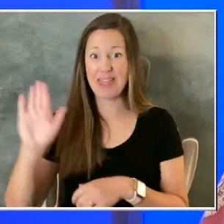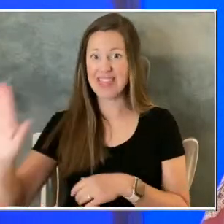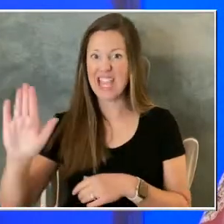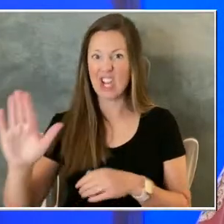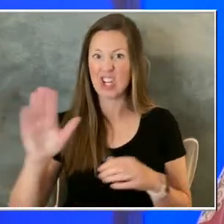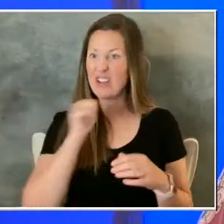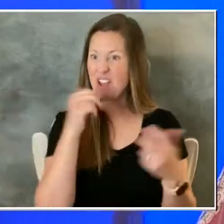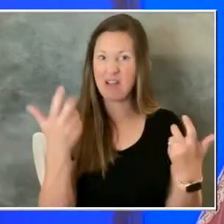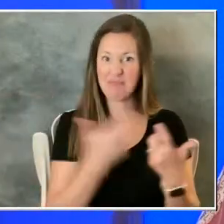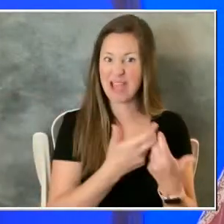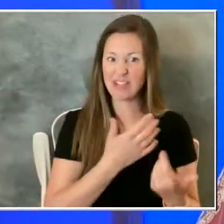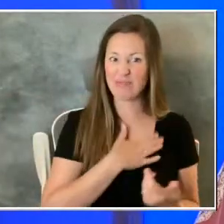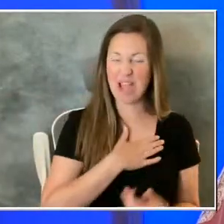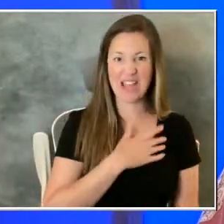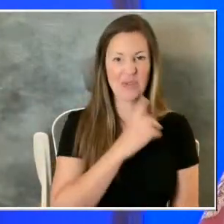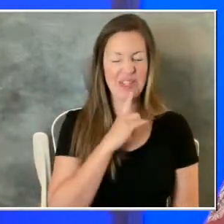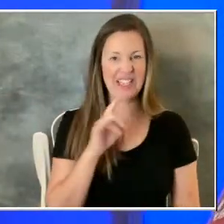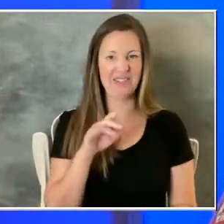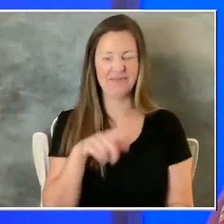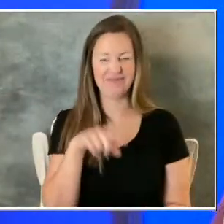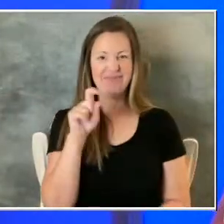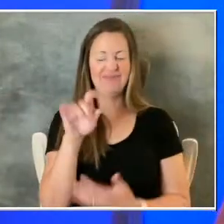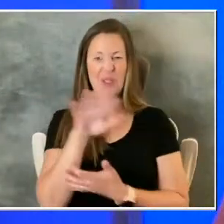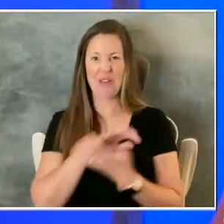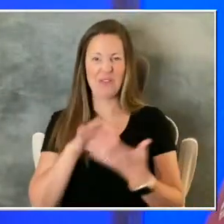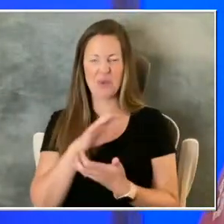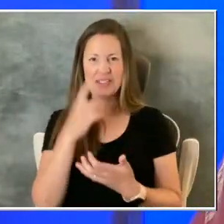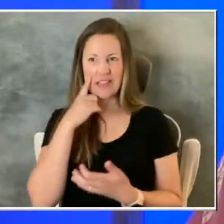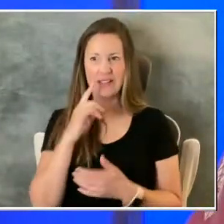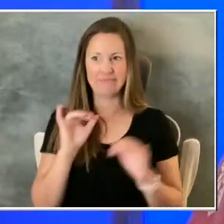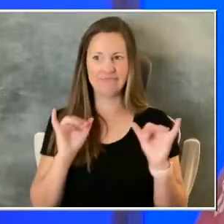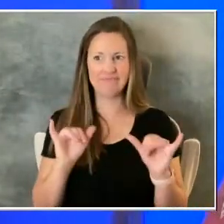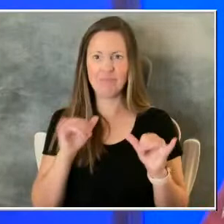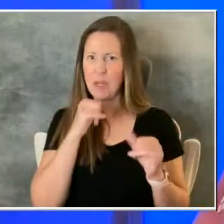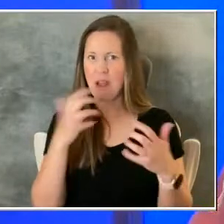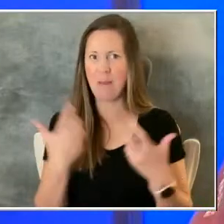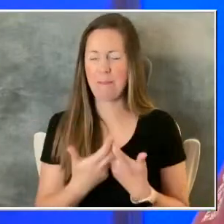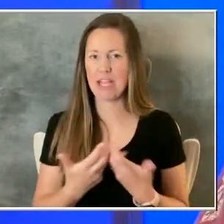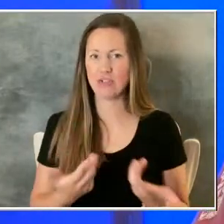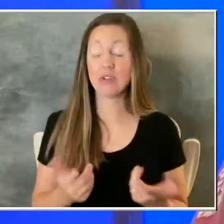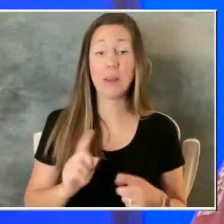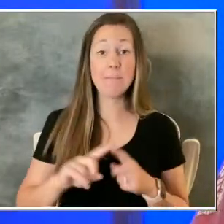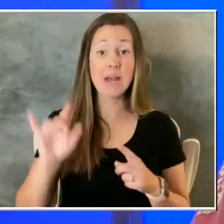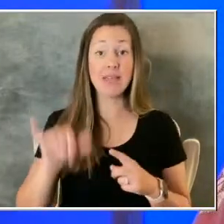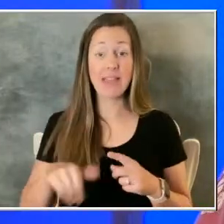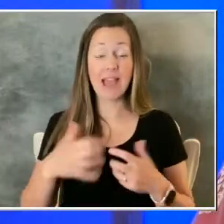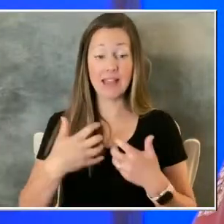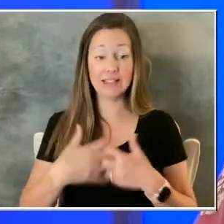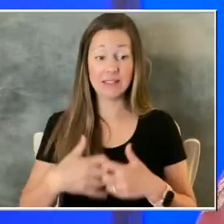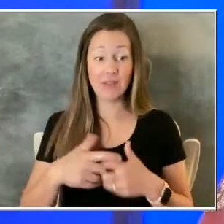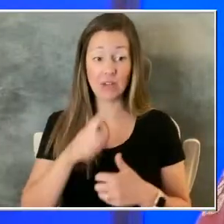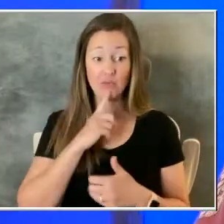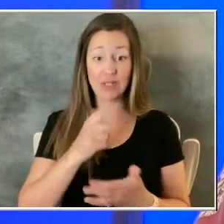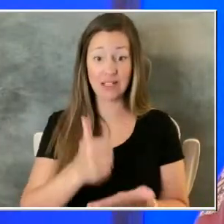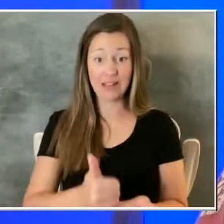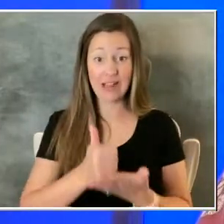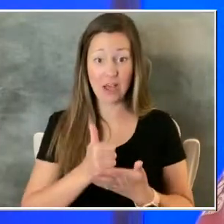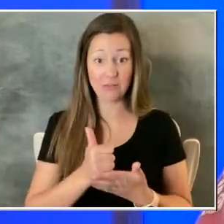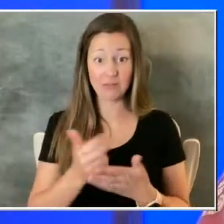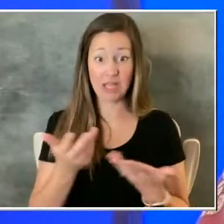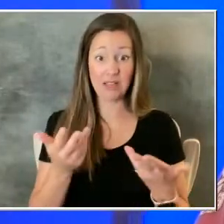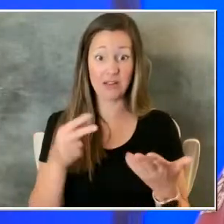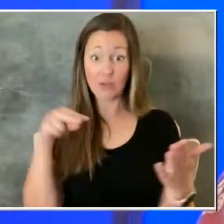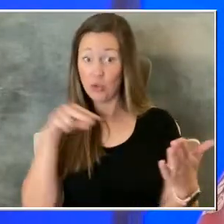readings were, and I was very confused, thinking, where's the problem? But this device helps me look at it any time of the